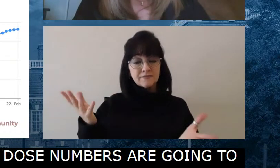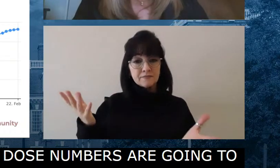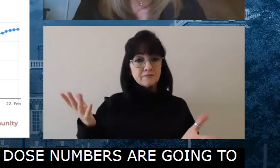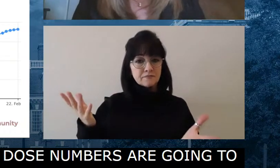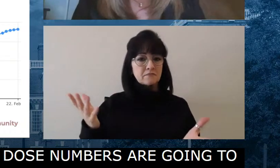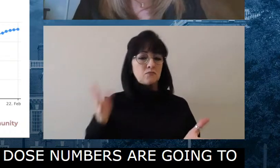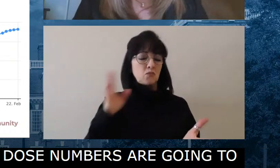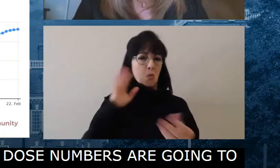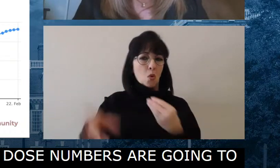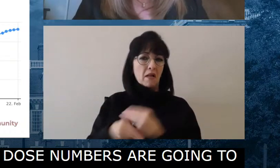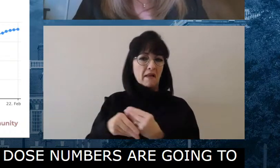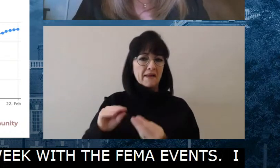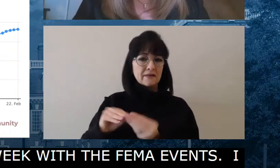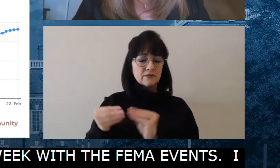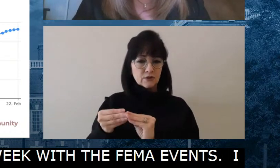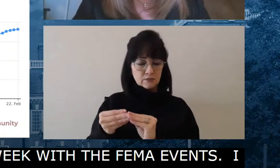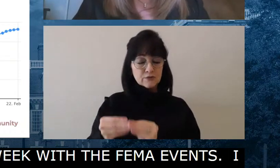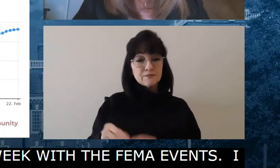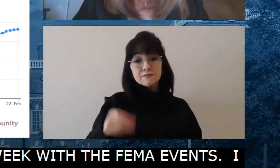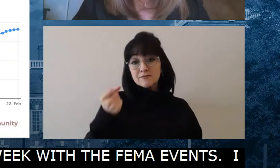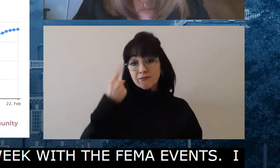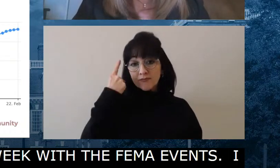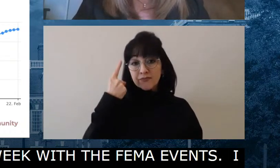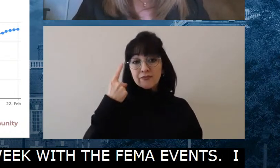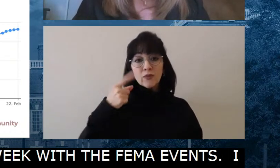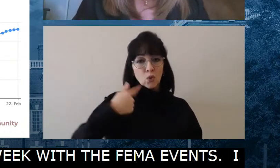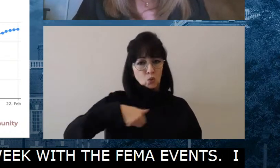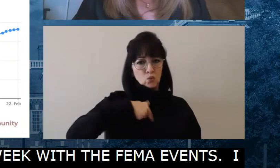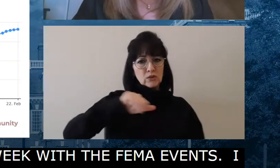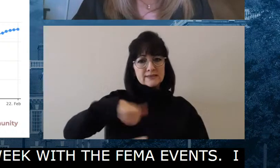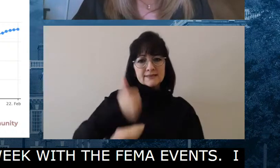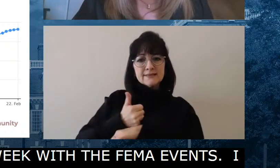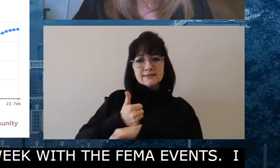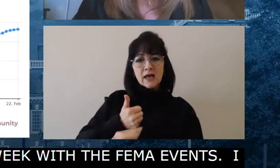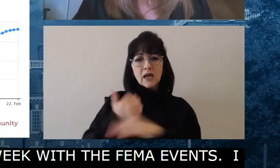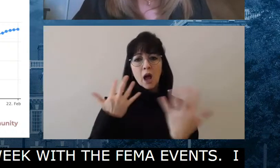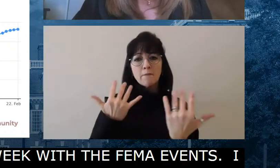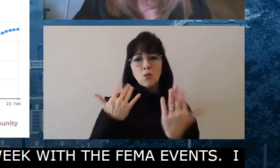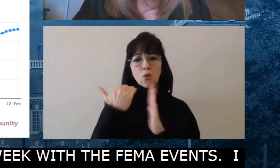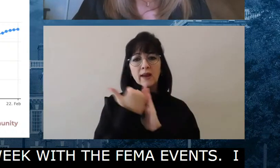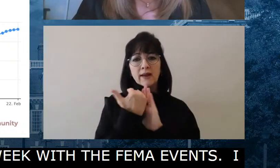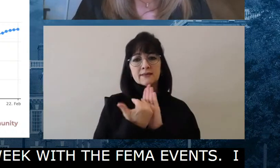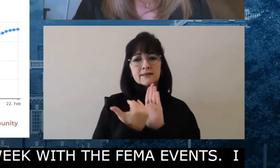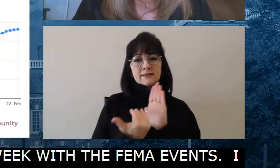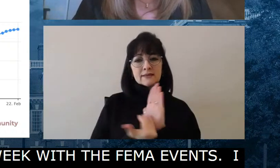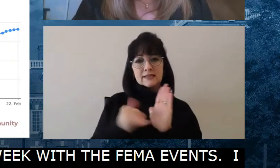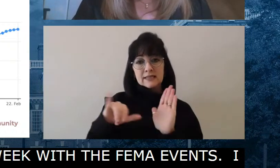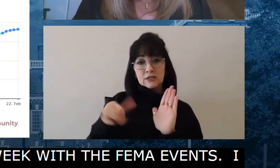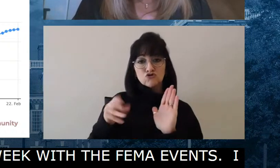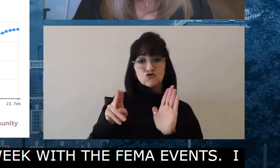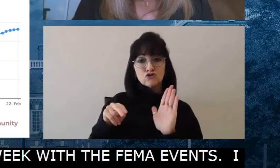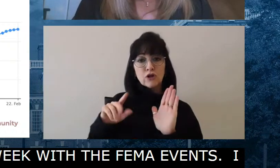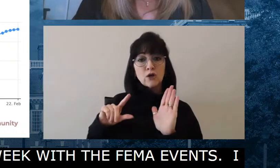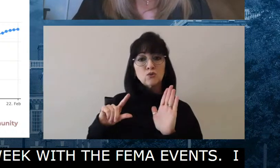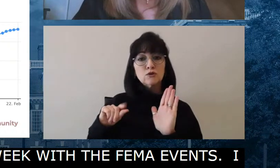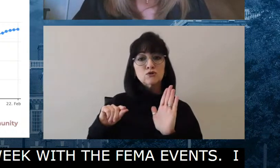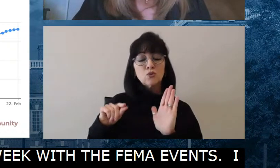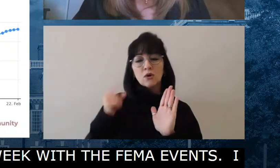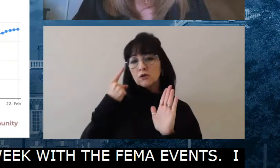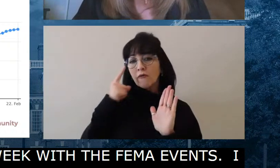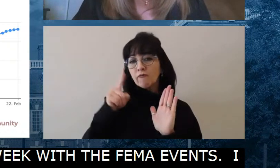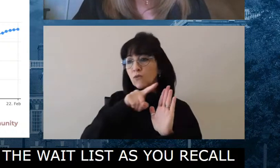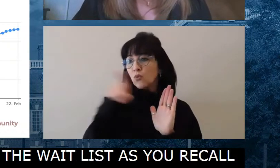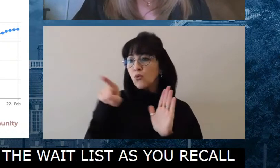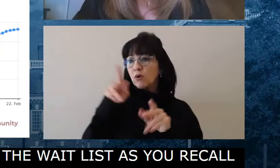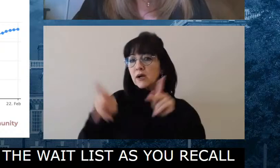you recall, on January 20th, we set up a wait list for individuals 65 and older. There have